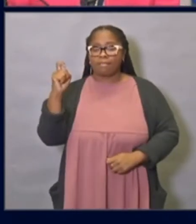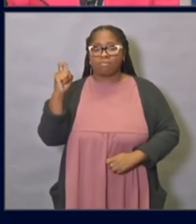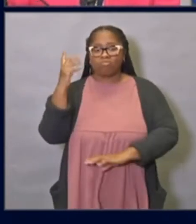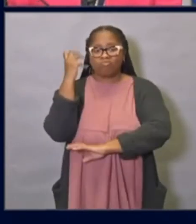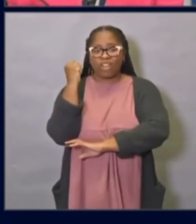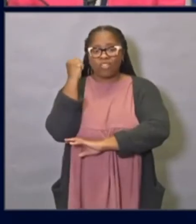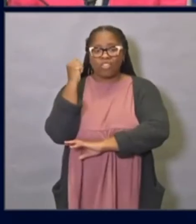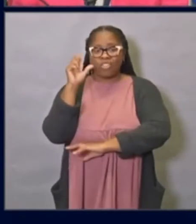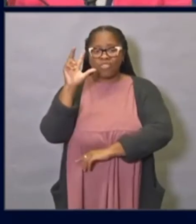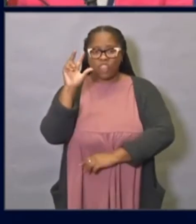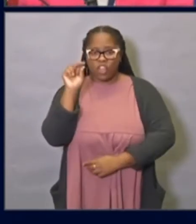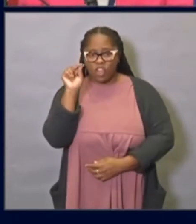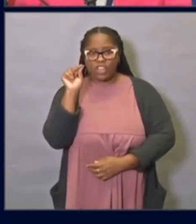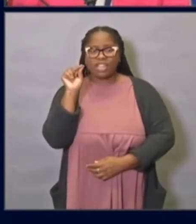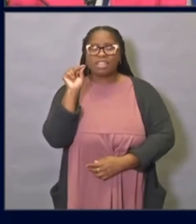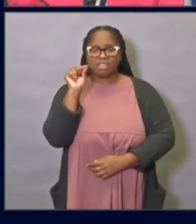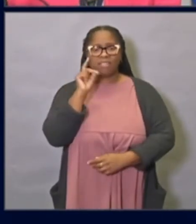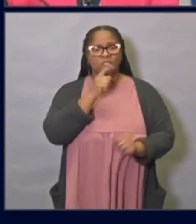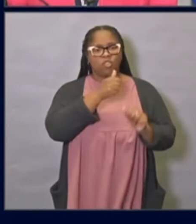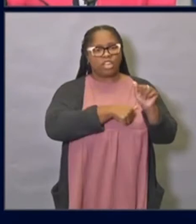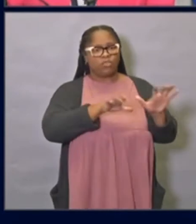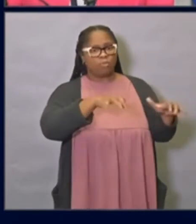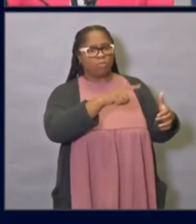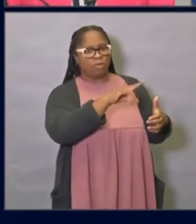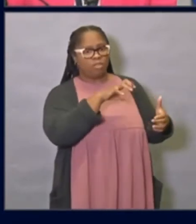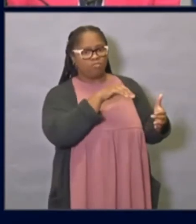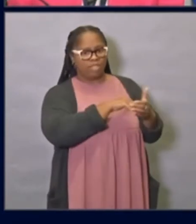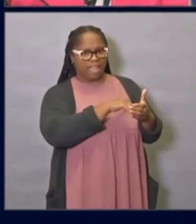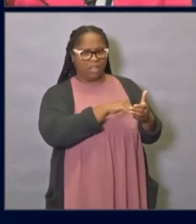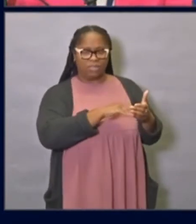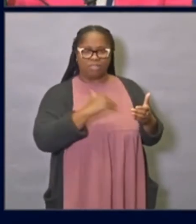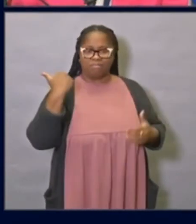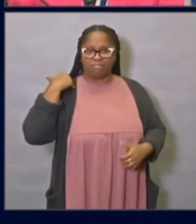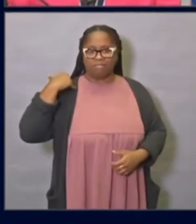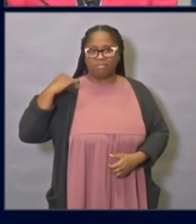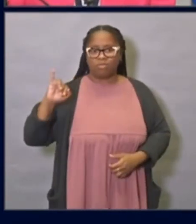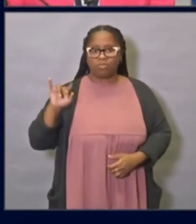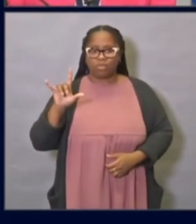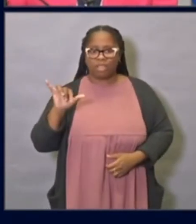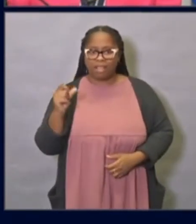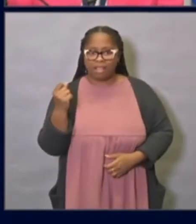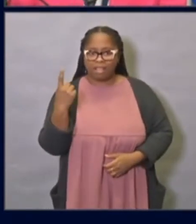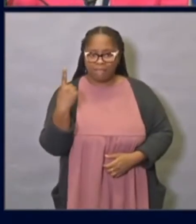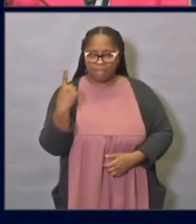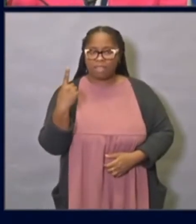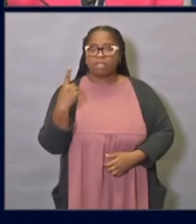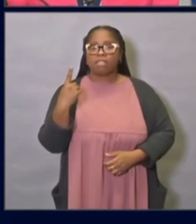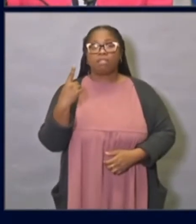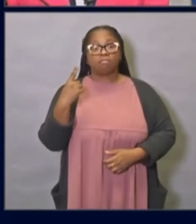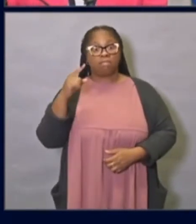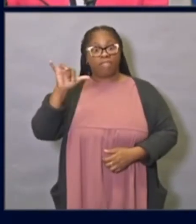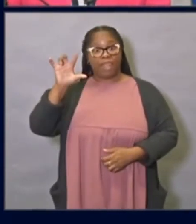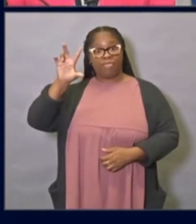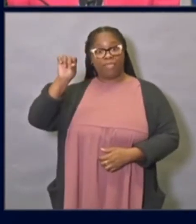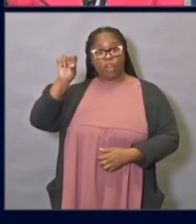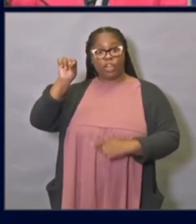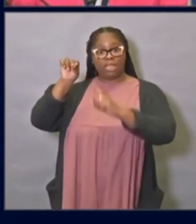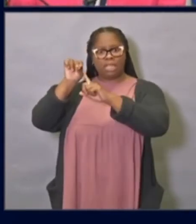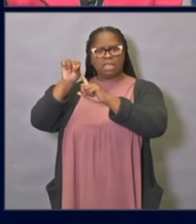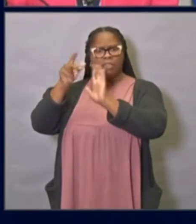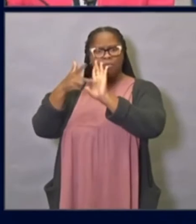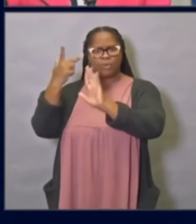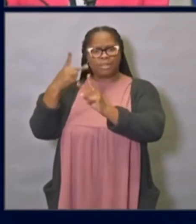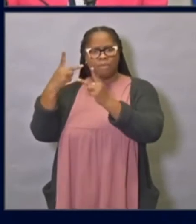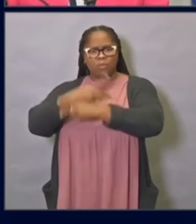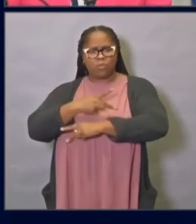30 hospitalizations per 100,000 people back on July 11th, and that rate was 3 times that of white